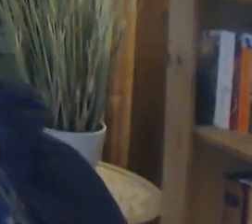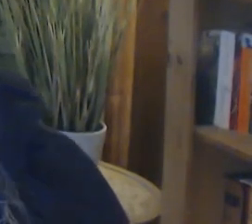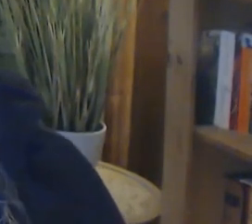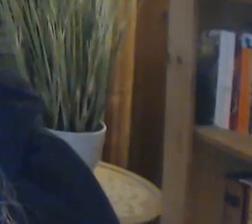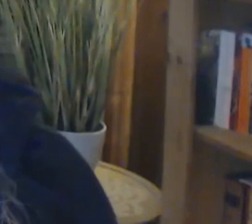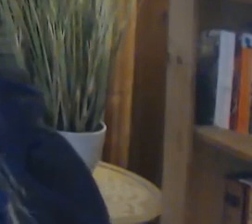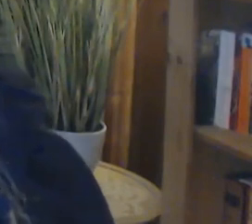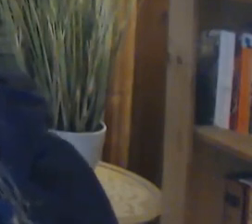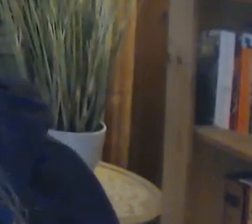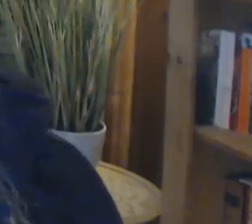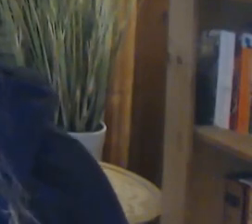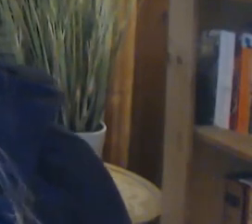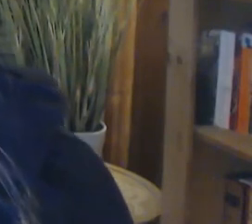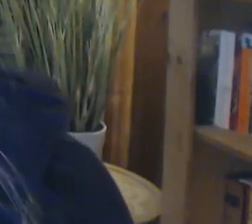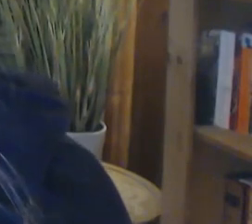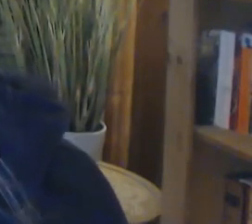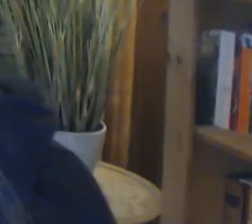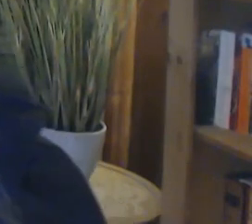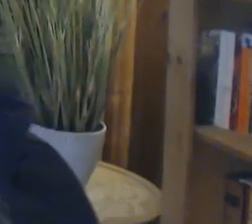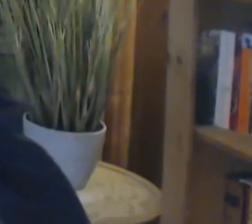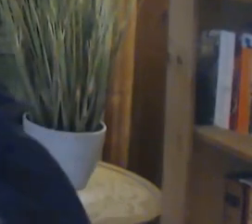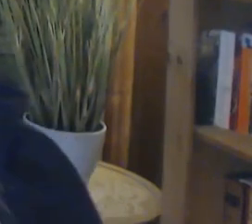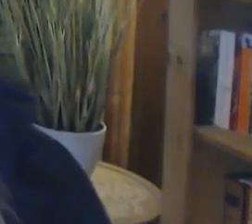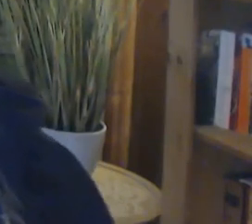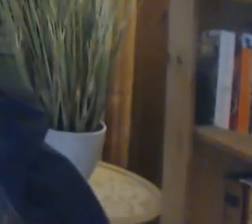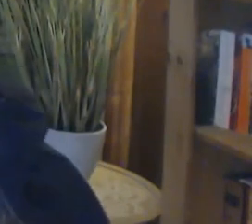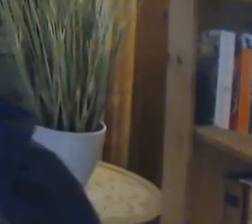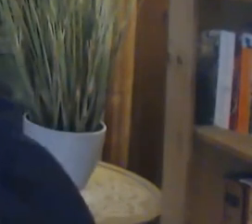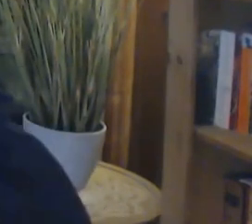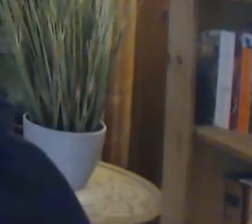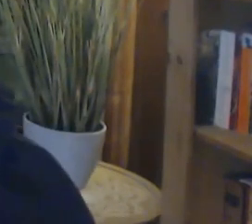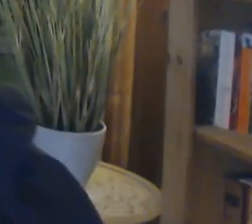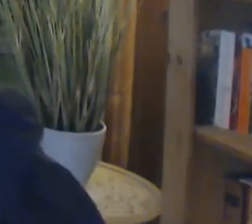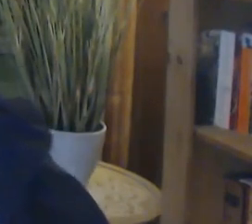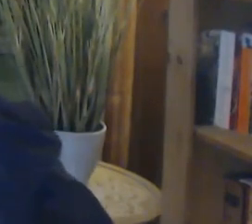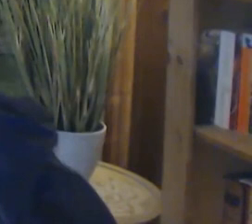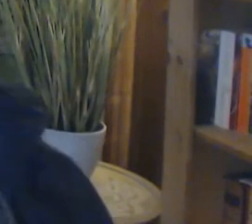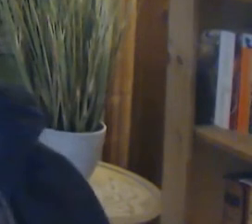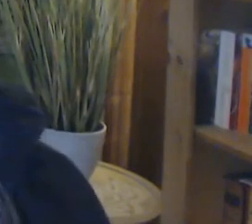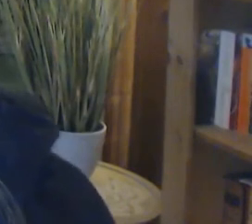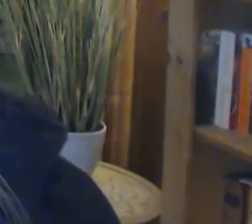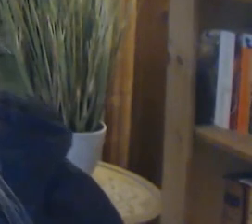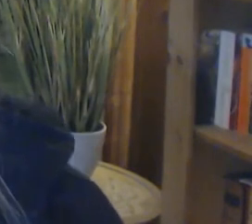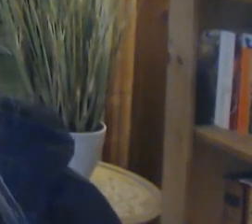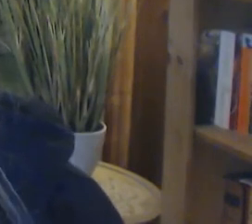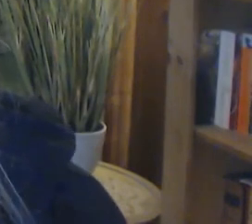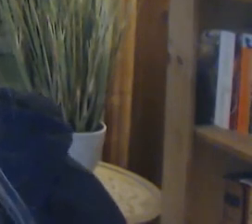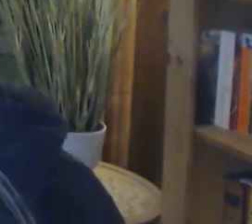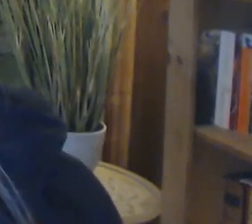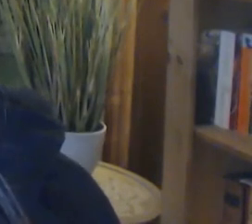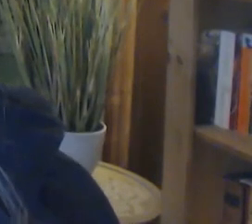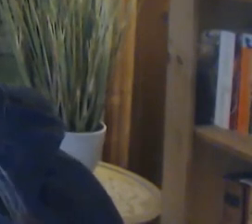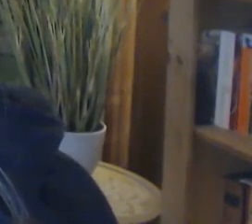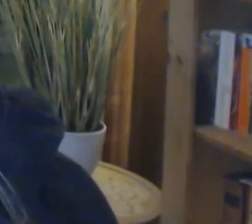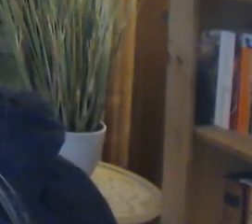feedback on the event and also donate to the British Library, should you wish. The Library is a charity and your support really does help to